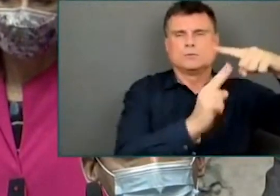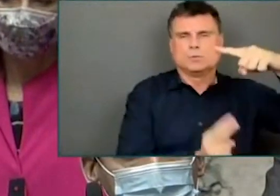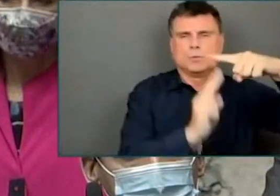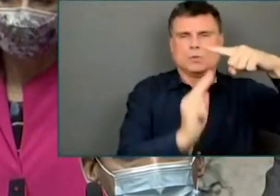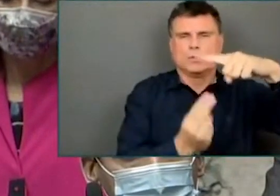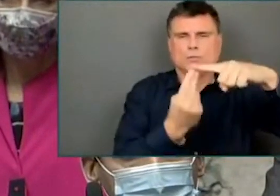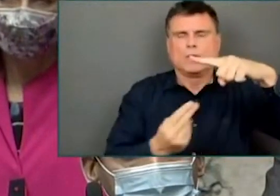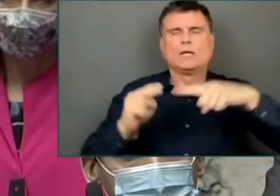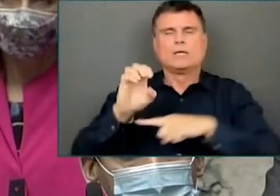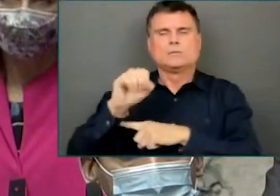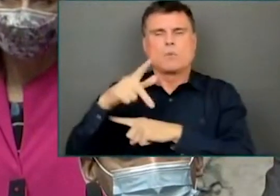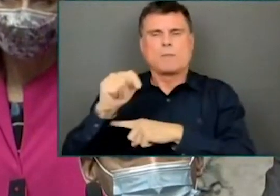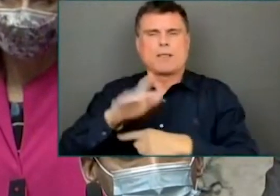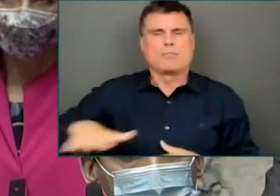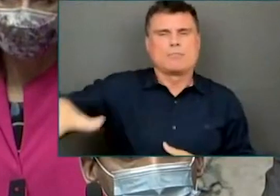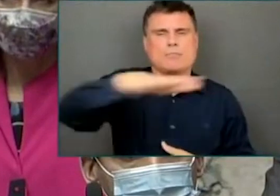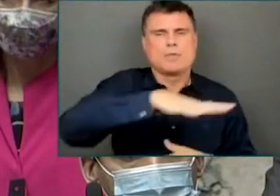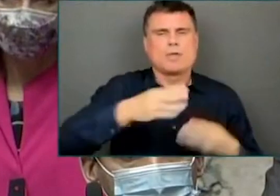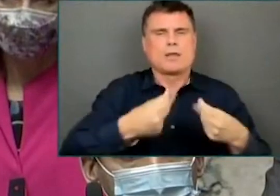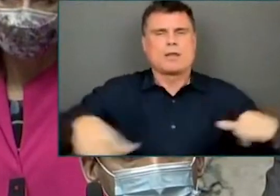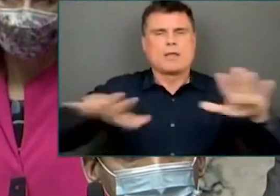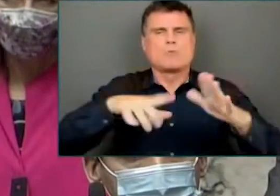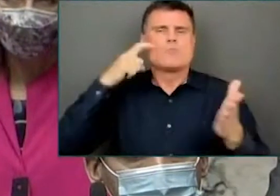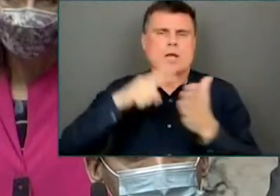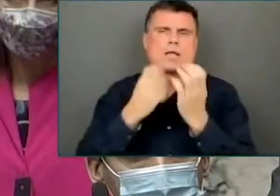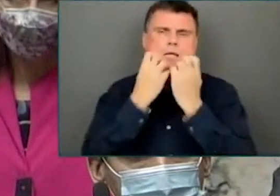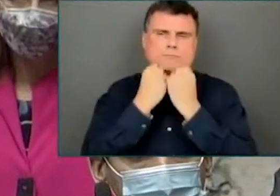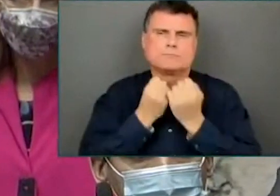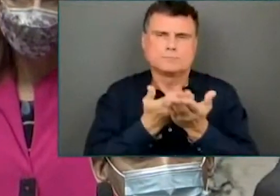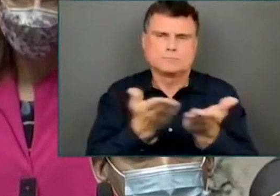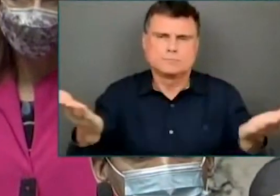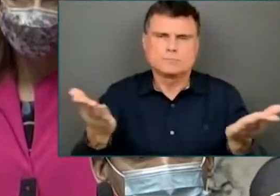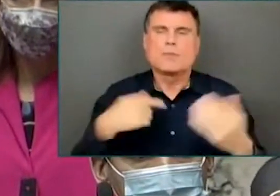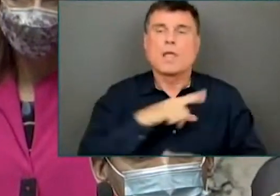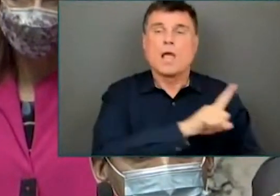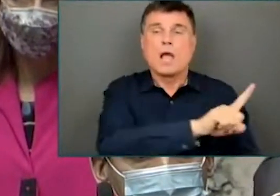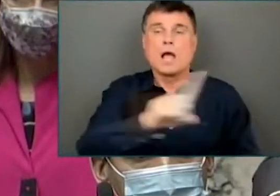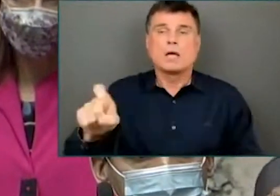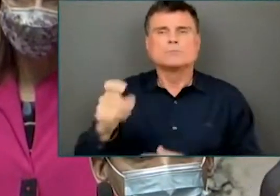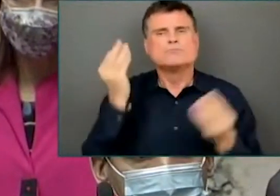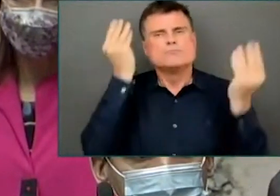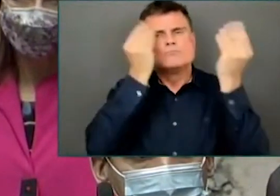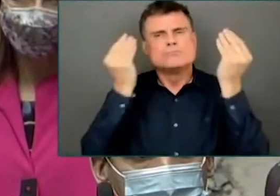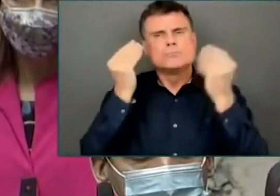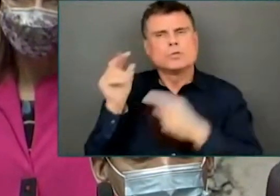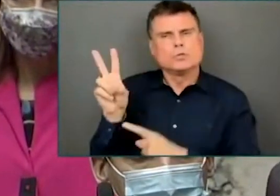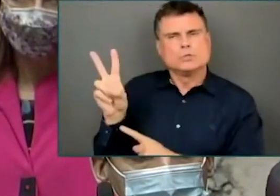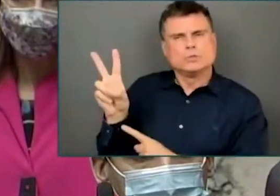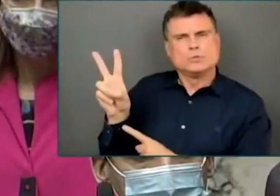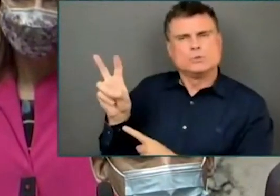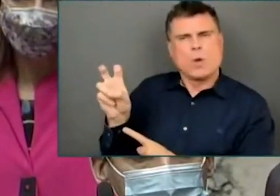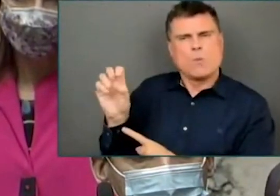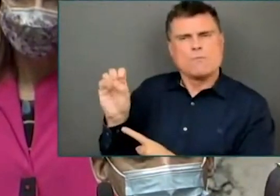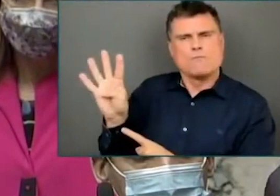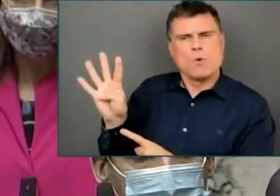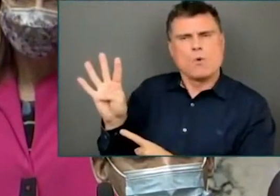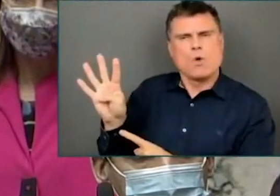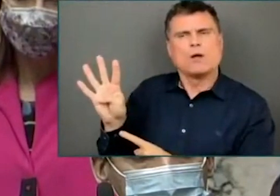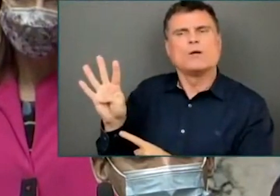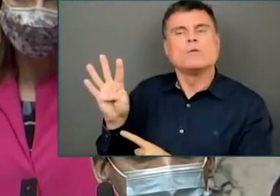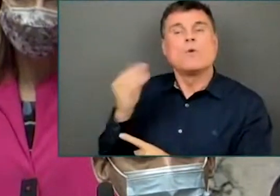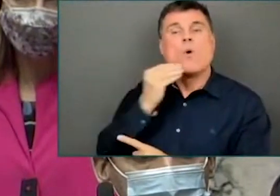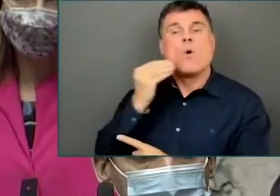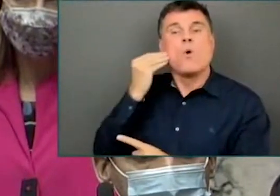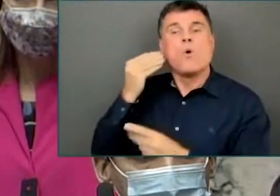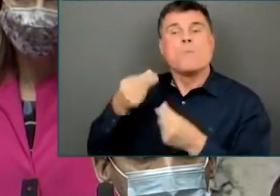also invite everyone to consider the 204 First Nations upon whose territories we call British Columbia. To all